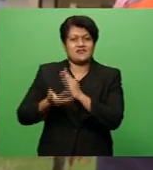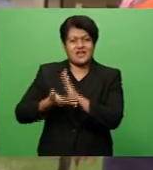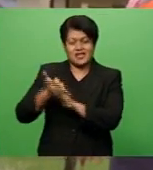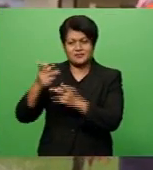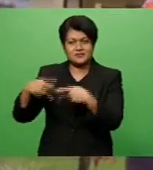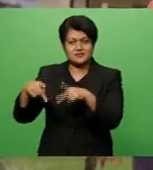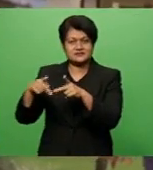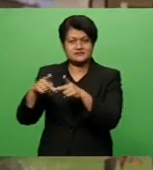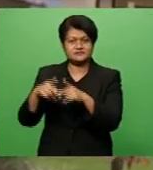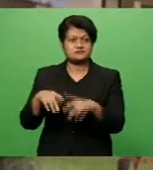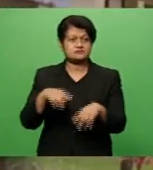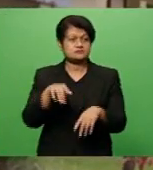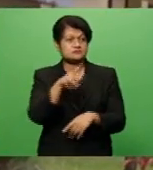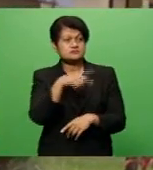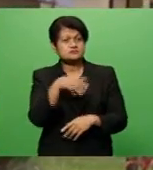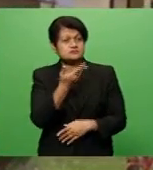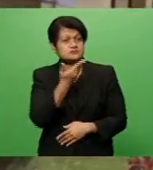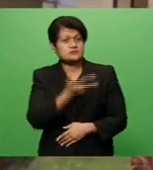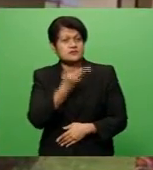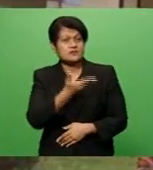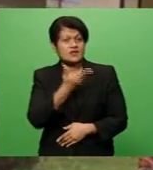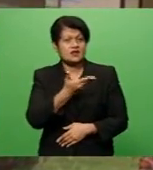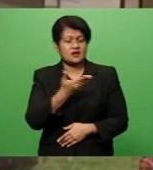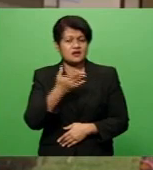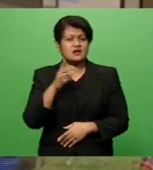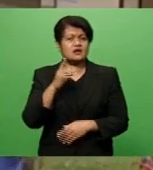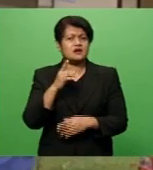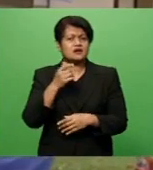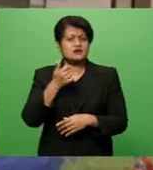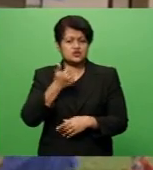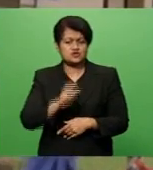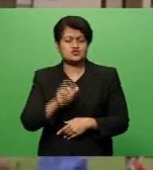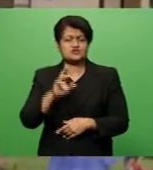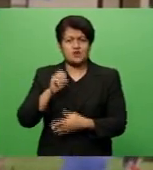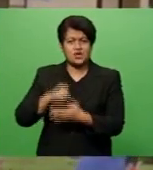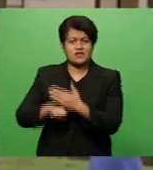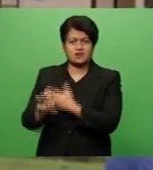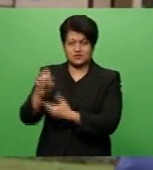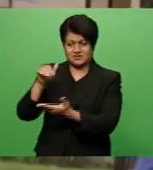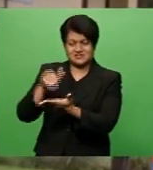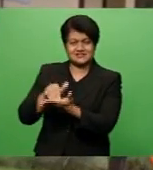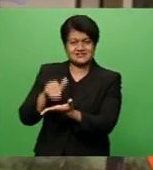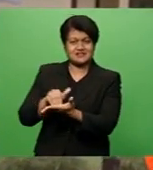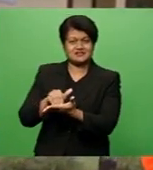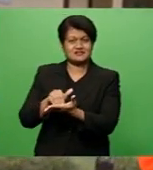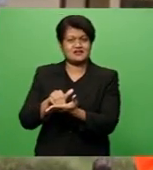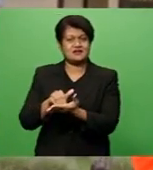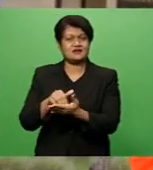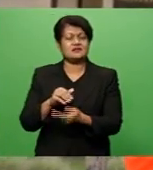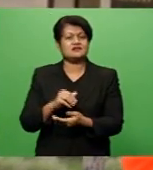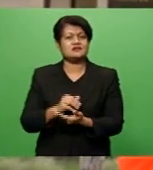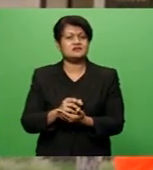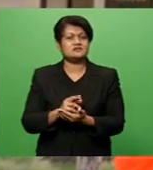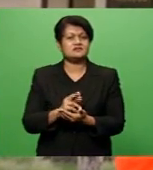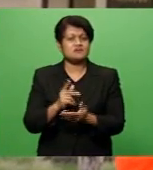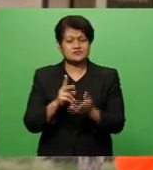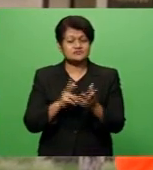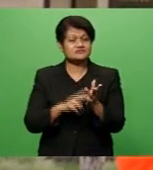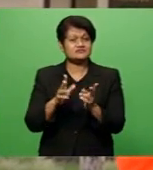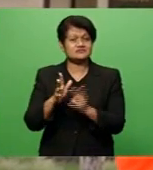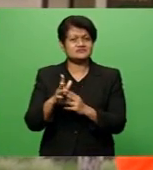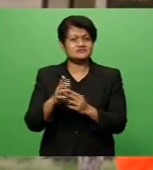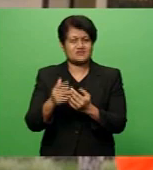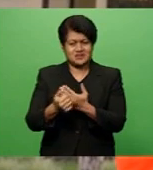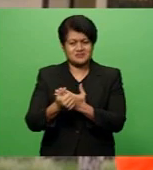the 5 houses that were used as evacuation centers to accommodate over 120 Wailotua villages when the